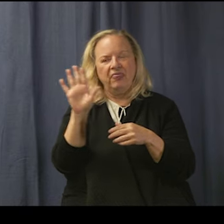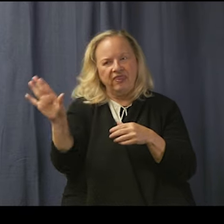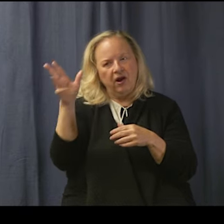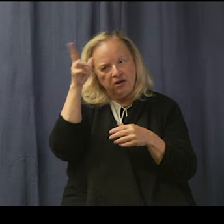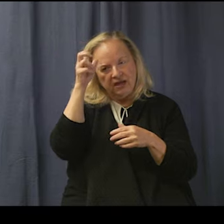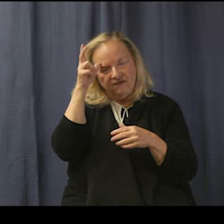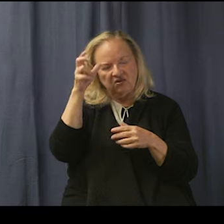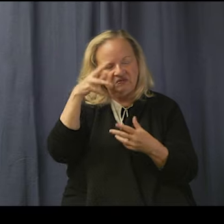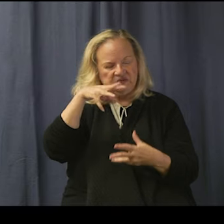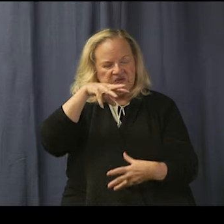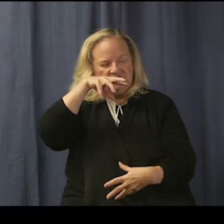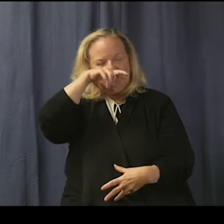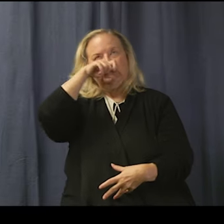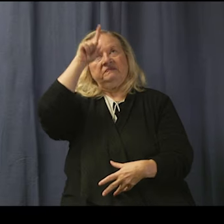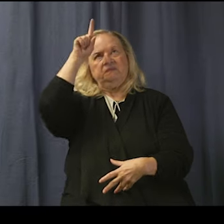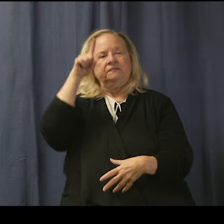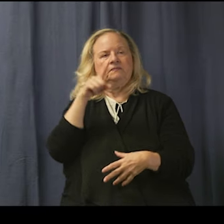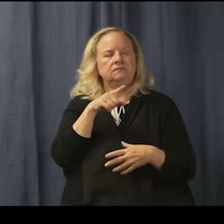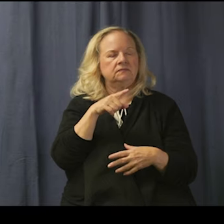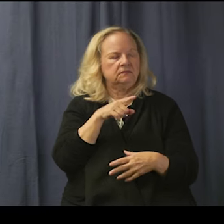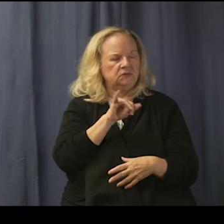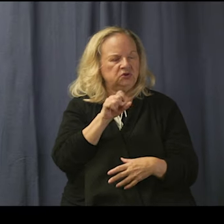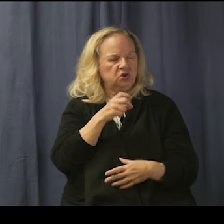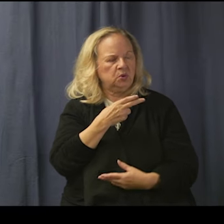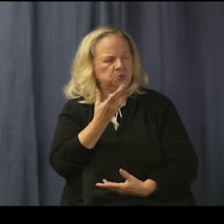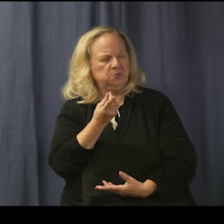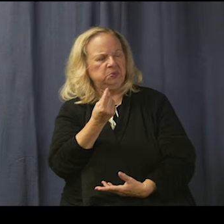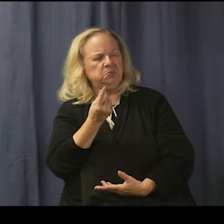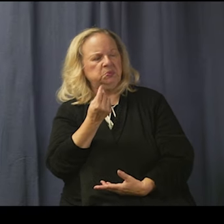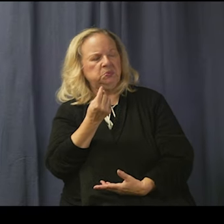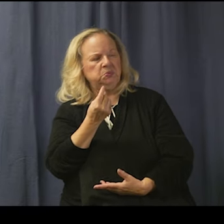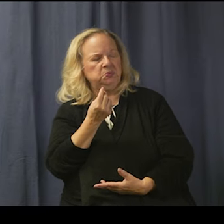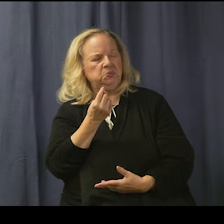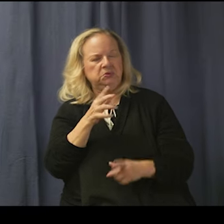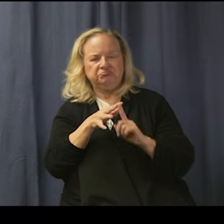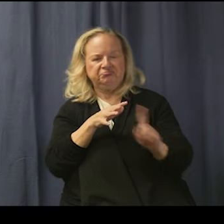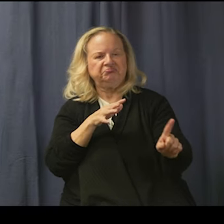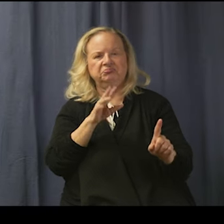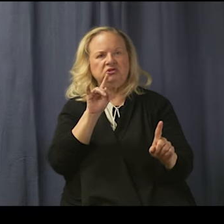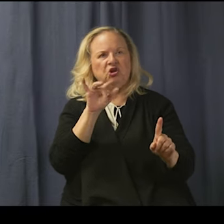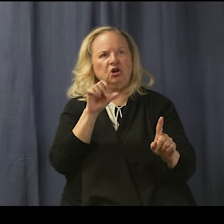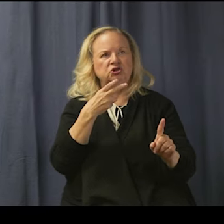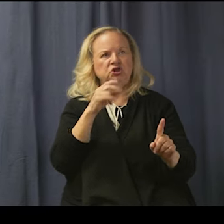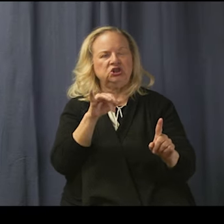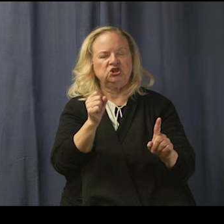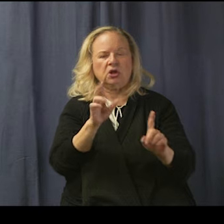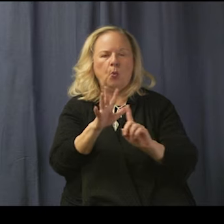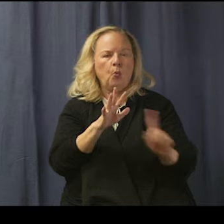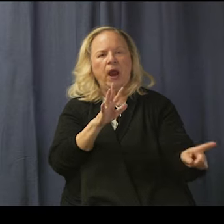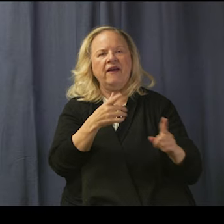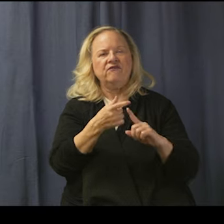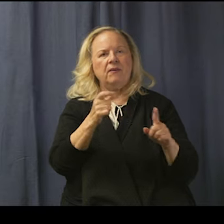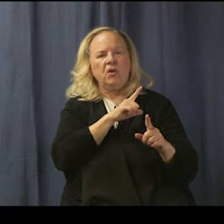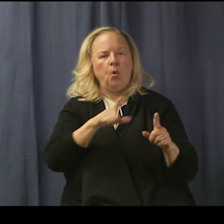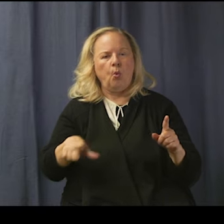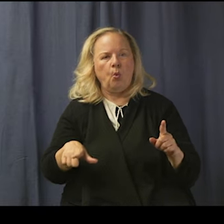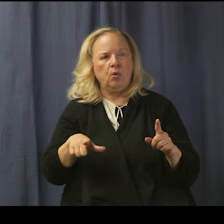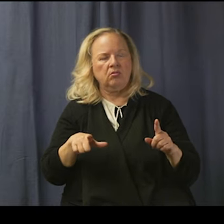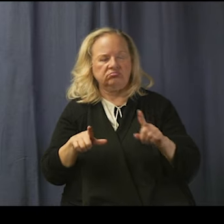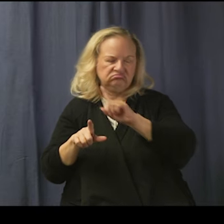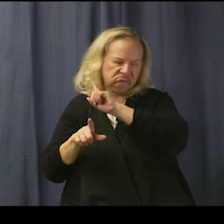has come up before me. But what did Jonah do? He rose up to flee to Tarshish from the presence of the Lord. He